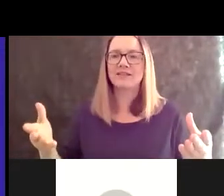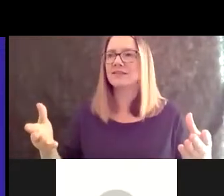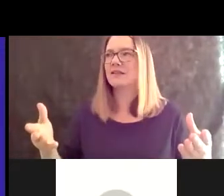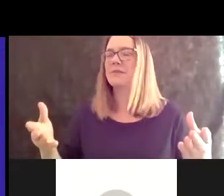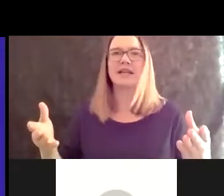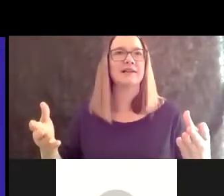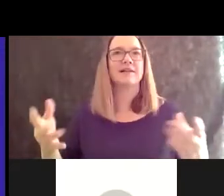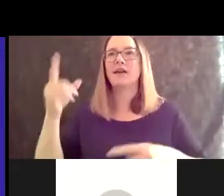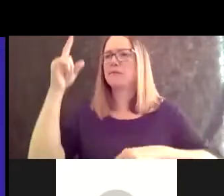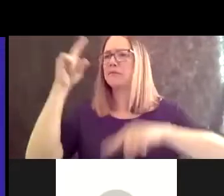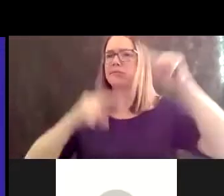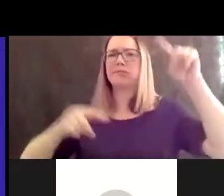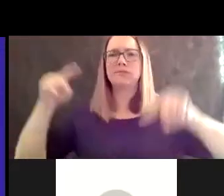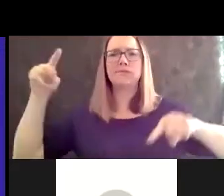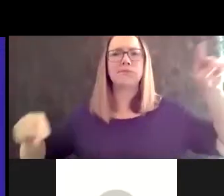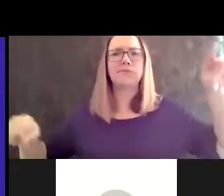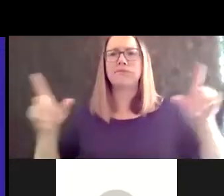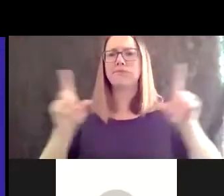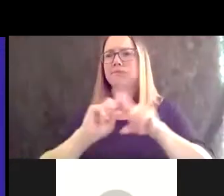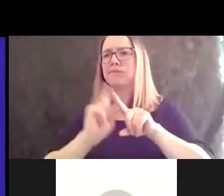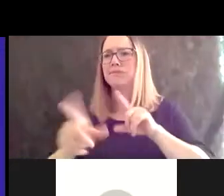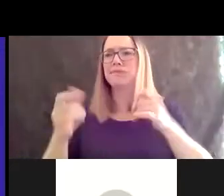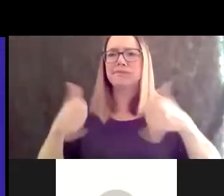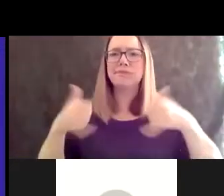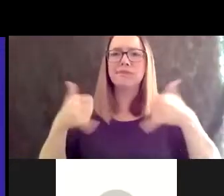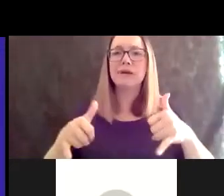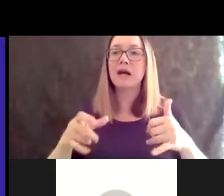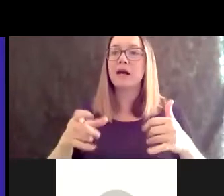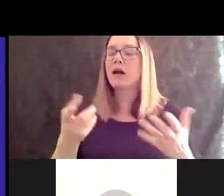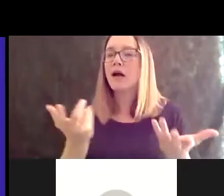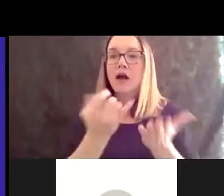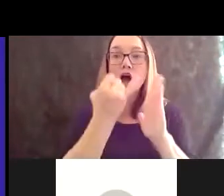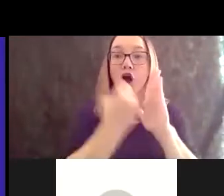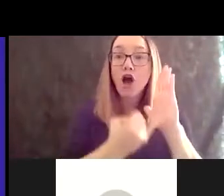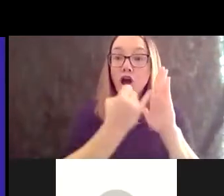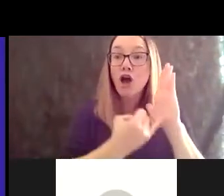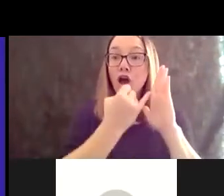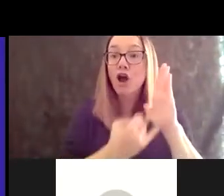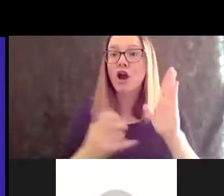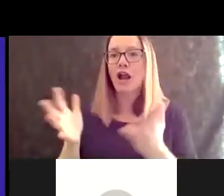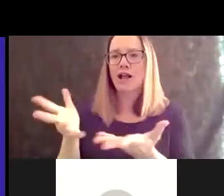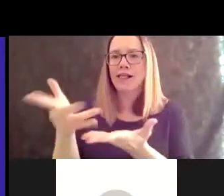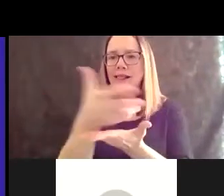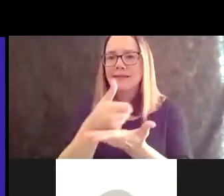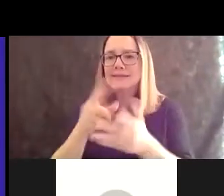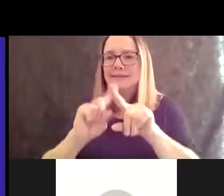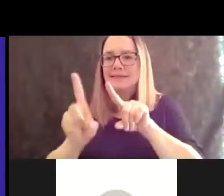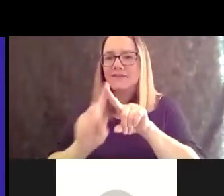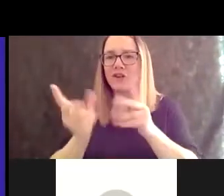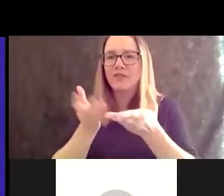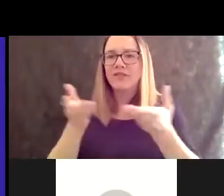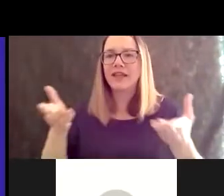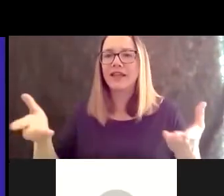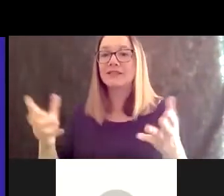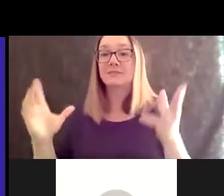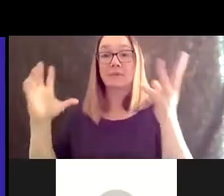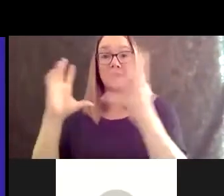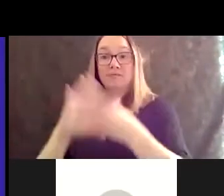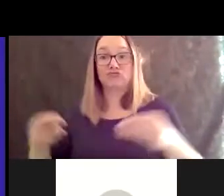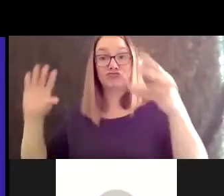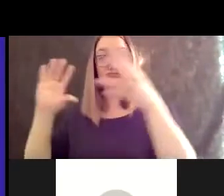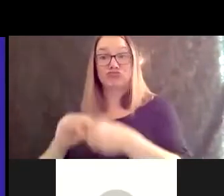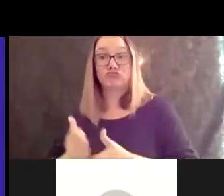type of play. You could love making art, you could love collecting things, you could love telling stories. And these are things that, if we're